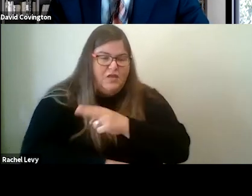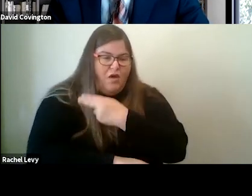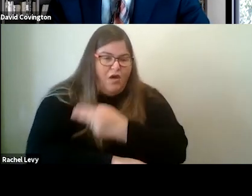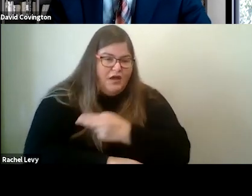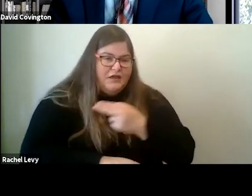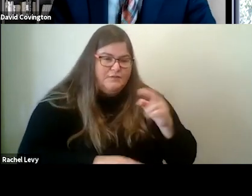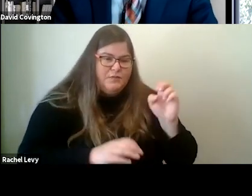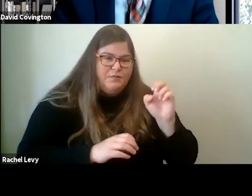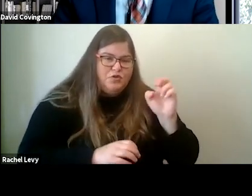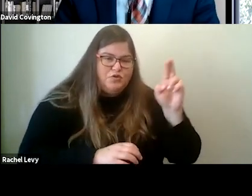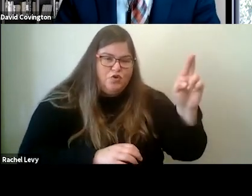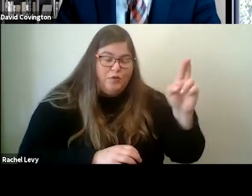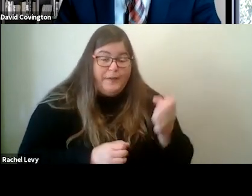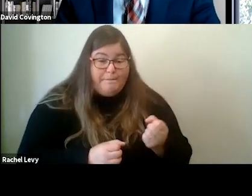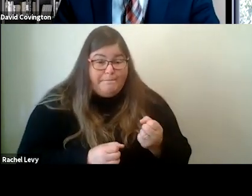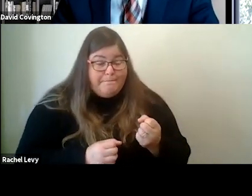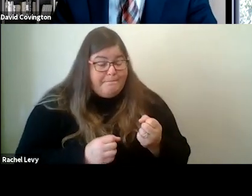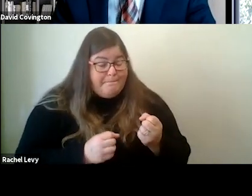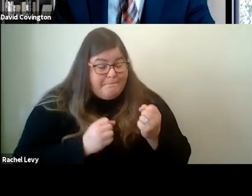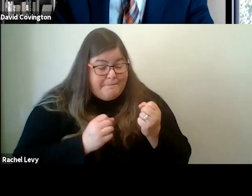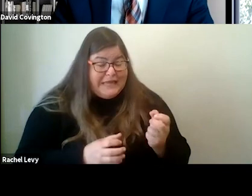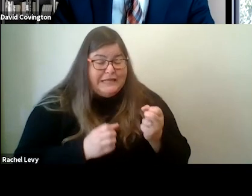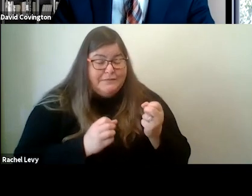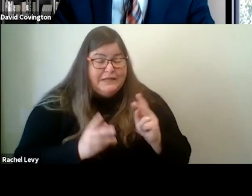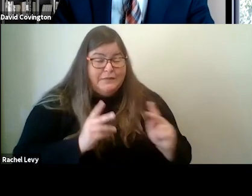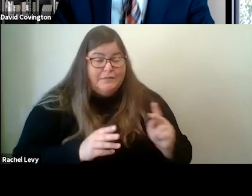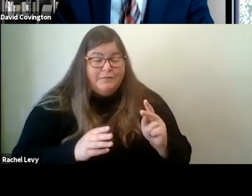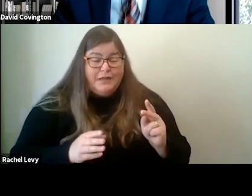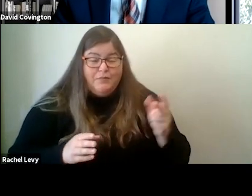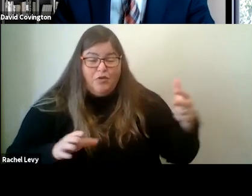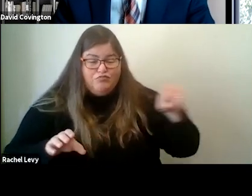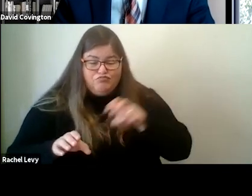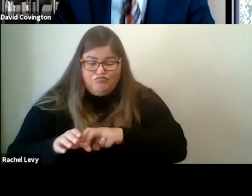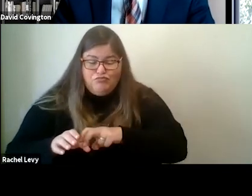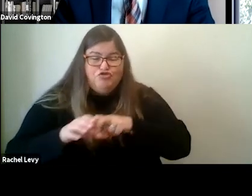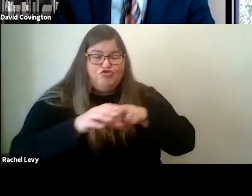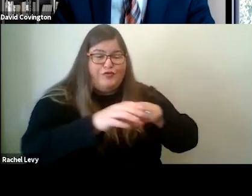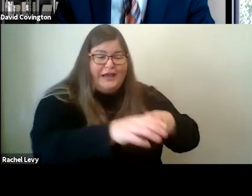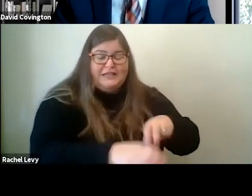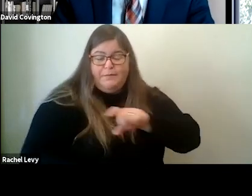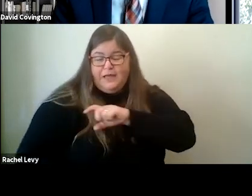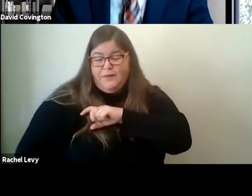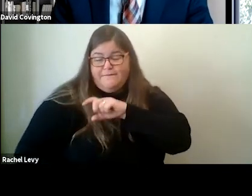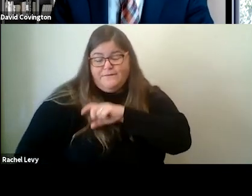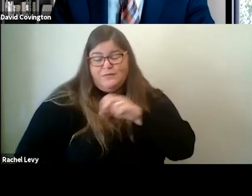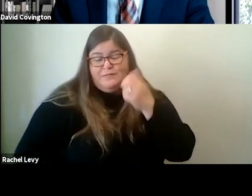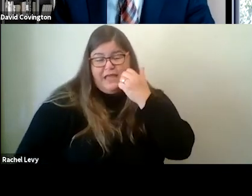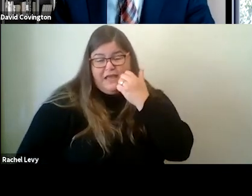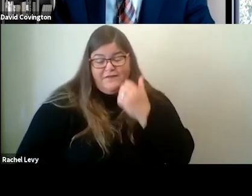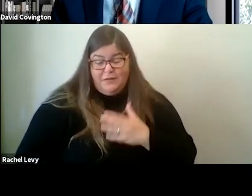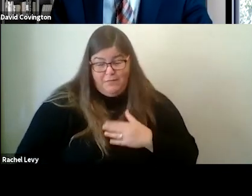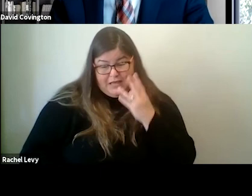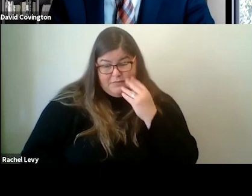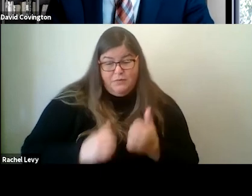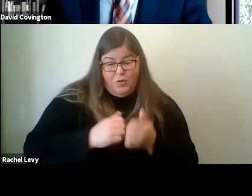thousands are transported by law enforcement every day. And in our experience, about 70% of them are handcuffed in the back of the